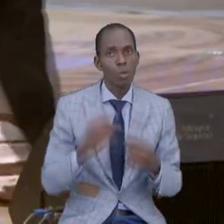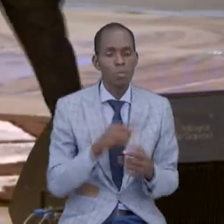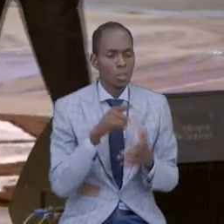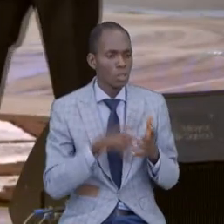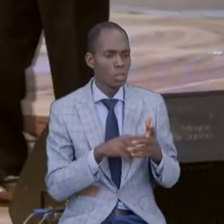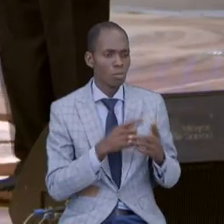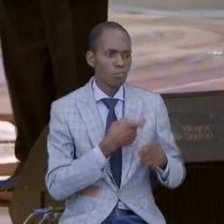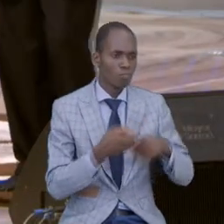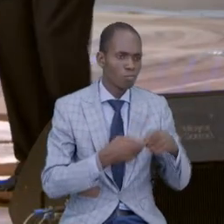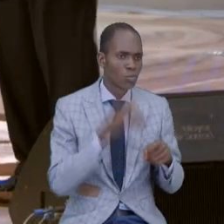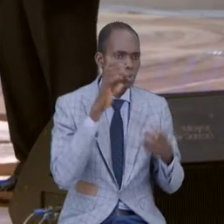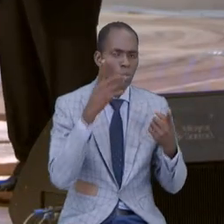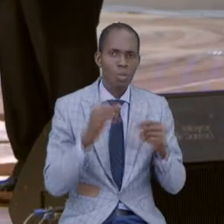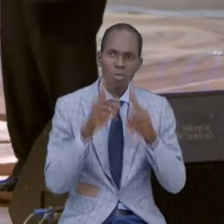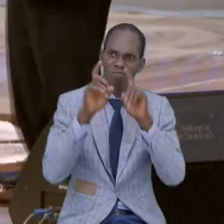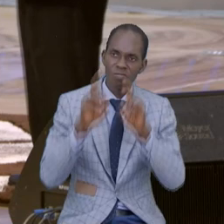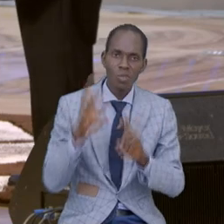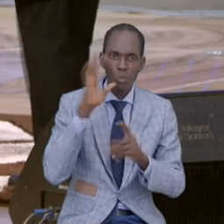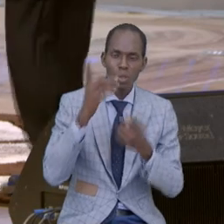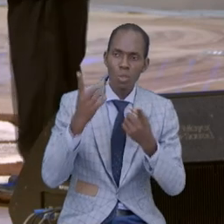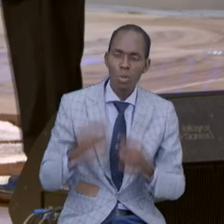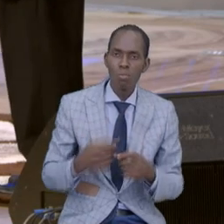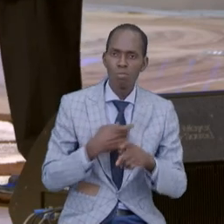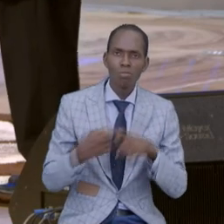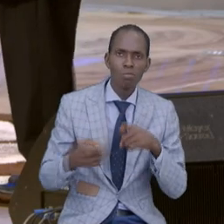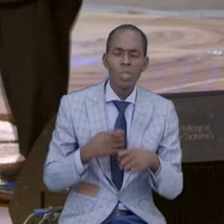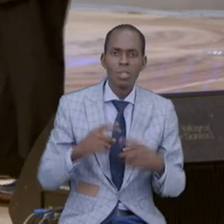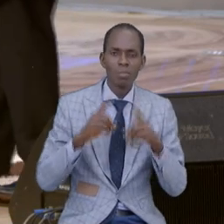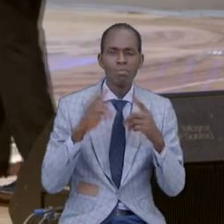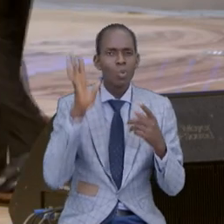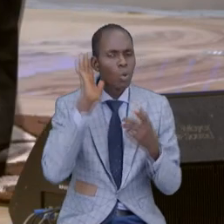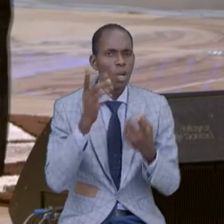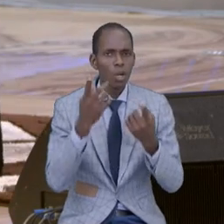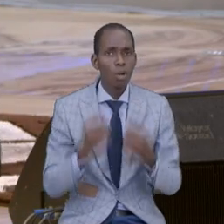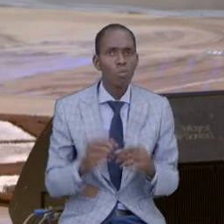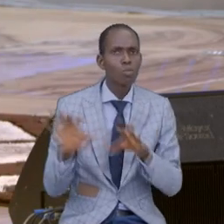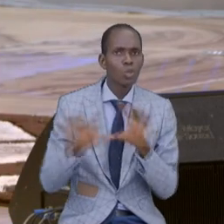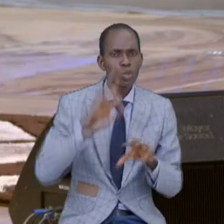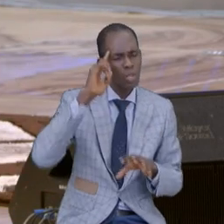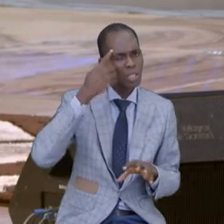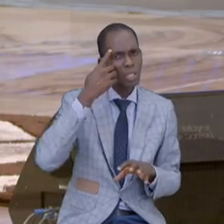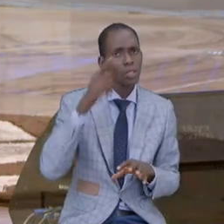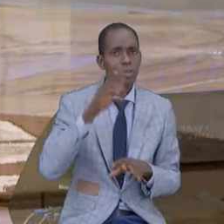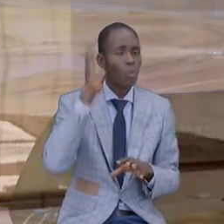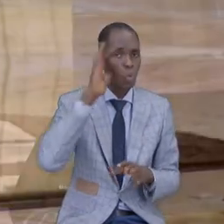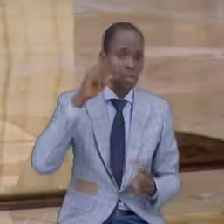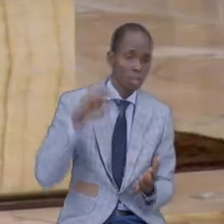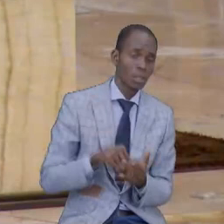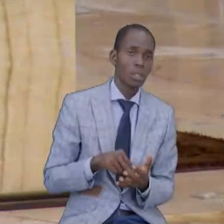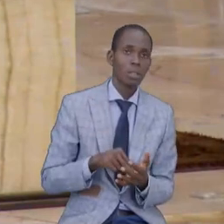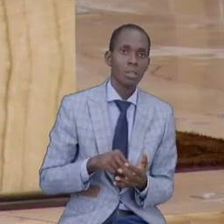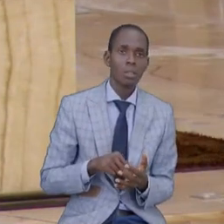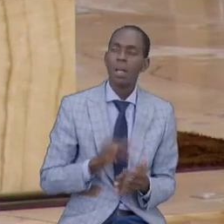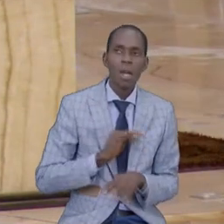this temptation will come, this challenge will come, this persecution will come. Do you think you will stand? No, I